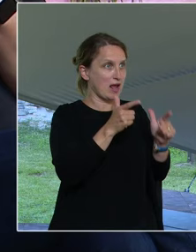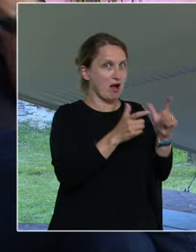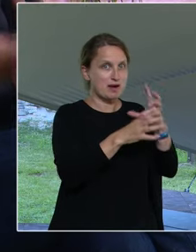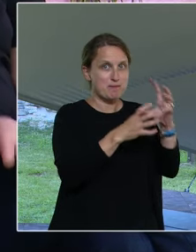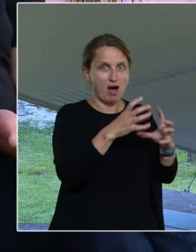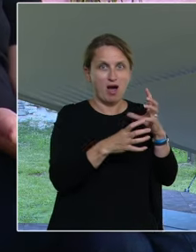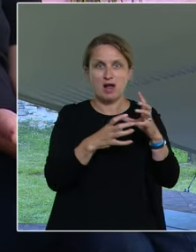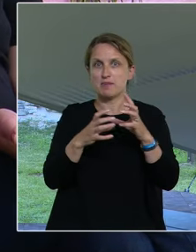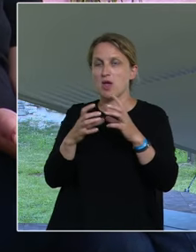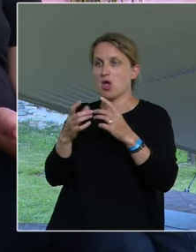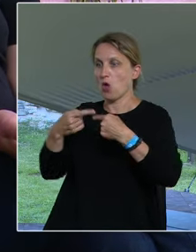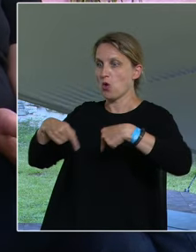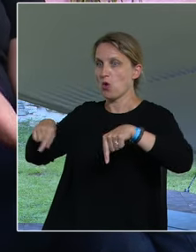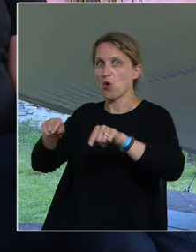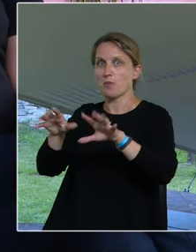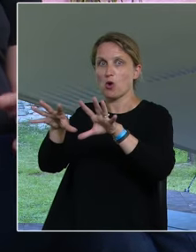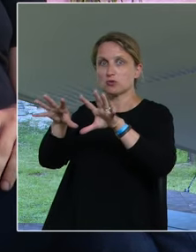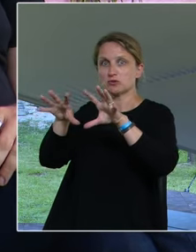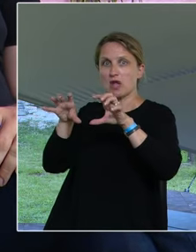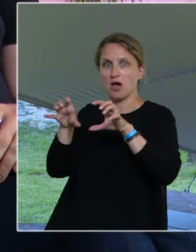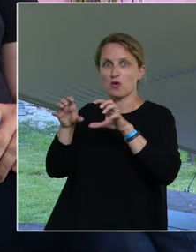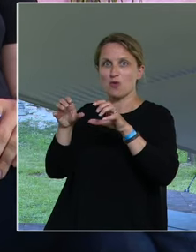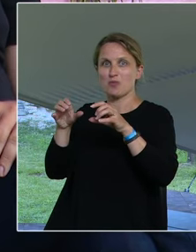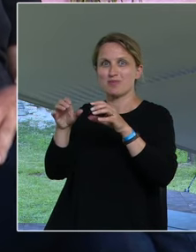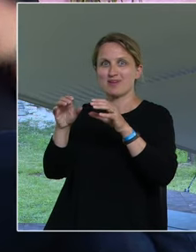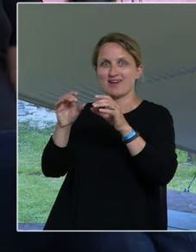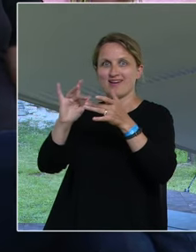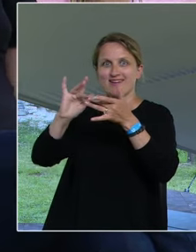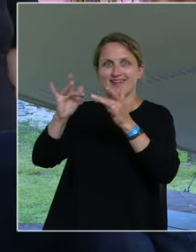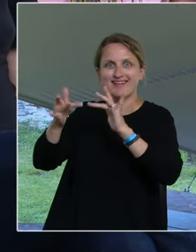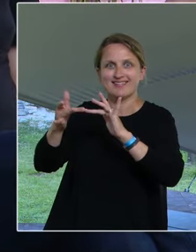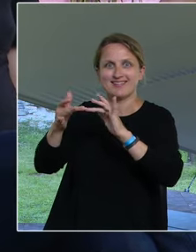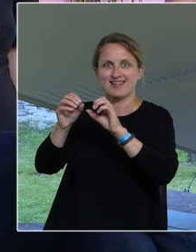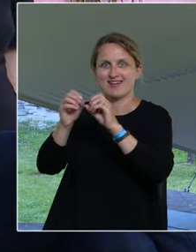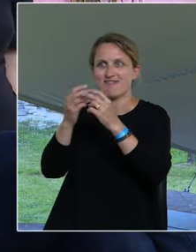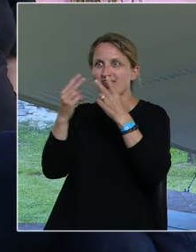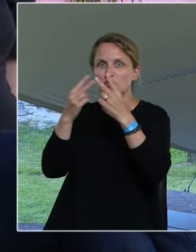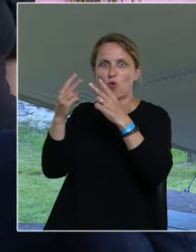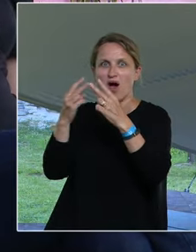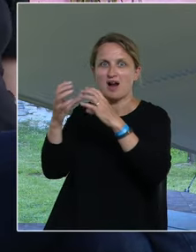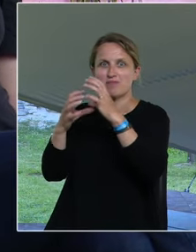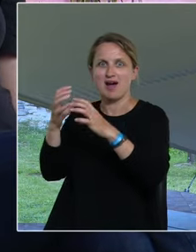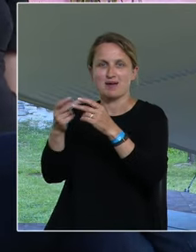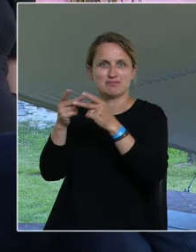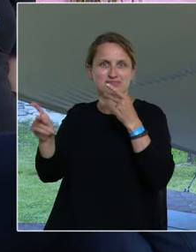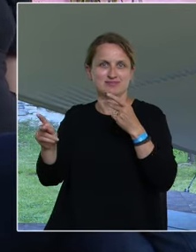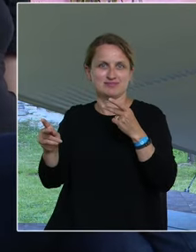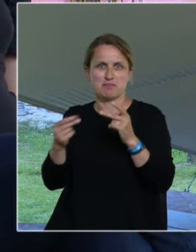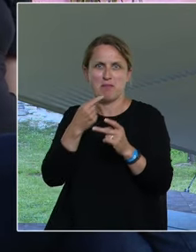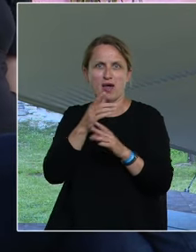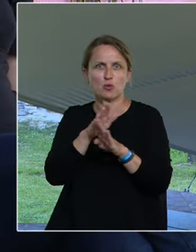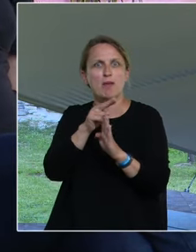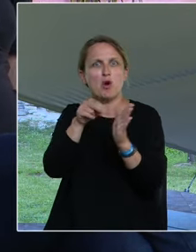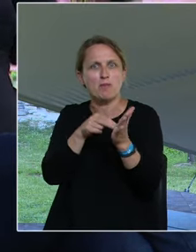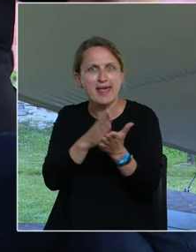settings we have either applied ourselves or others have applied. Yeah. And then the question is, it is a question if this kind of